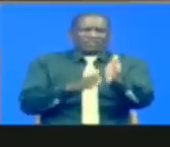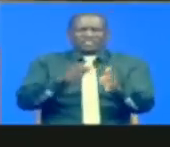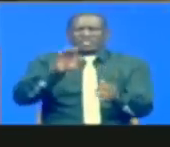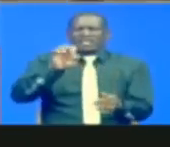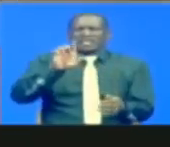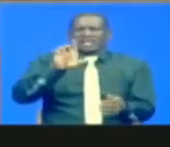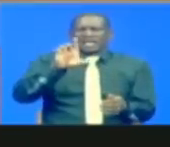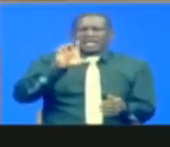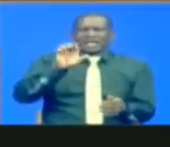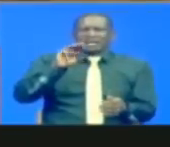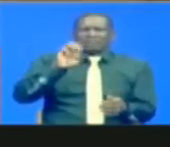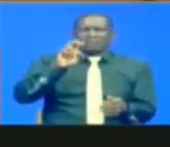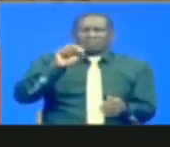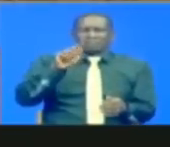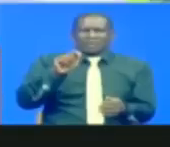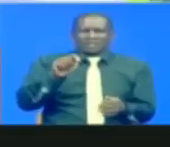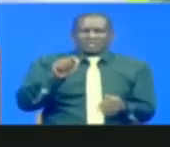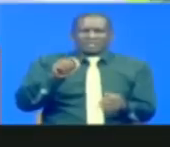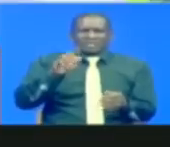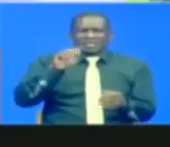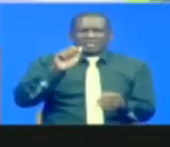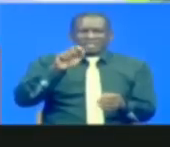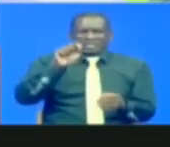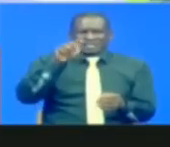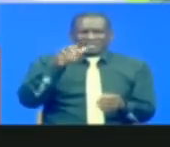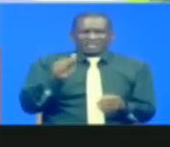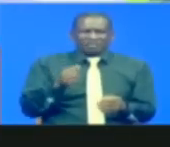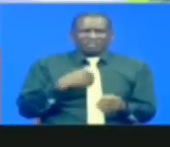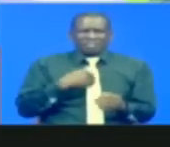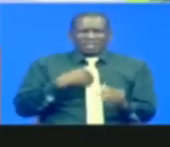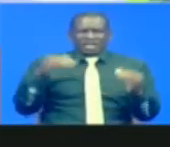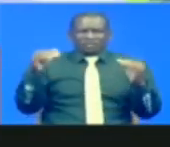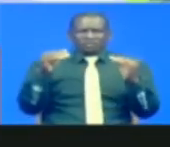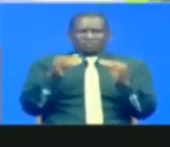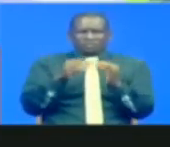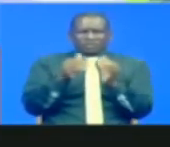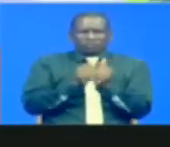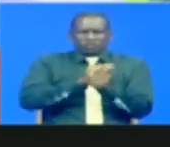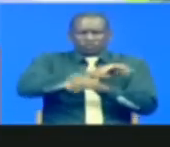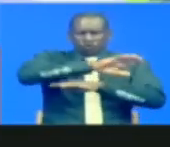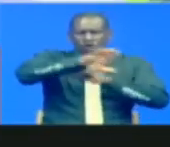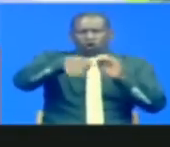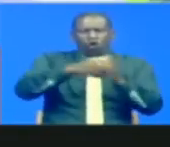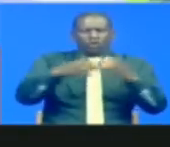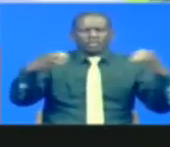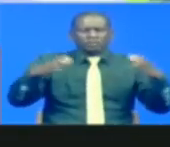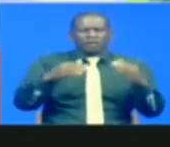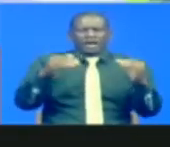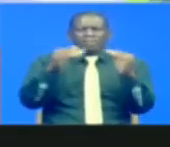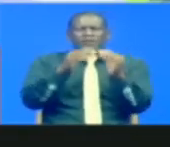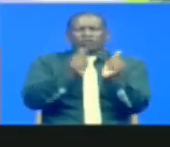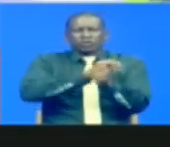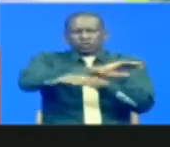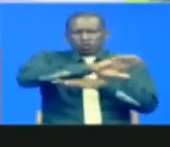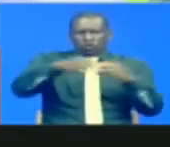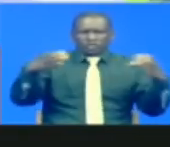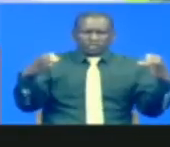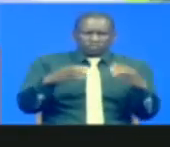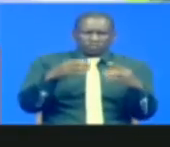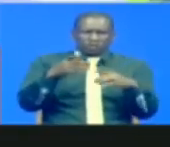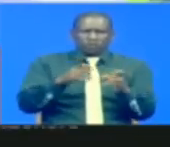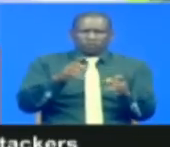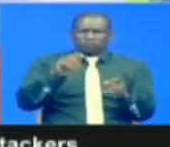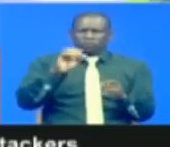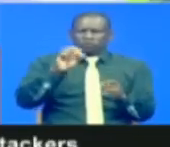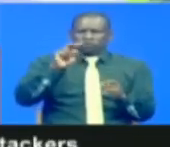is interest from international teams. I have met virtually all the teams, right from Tommy